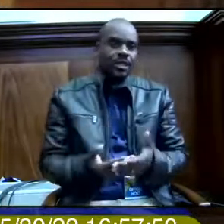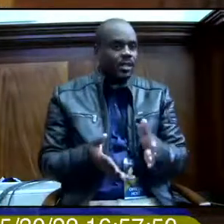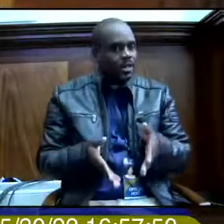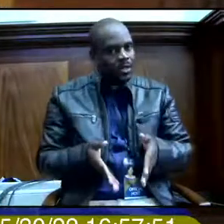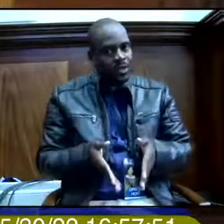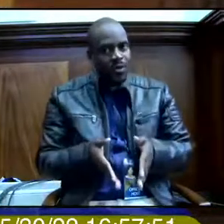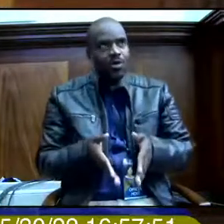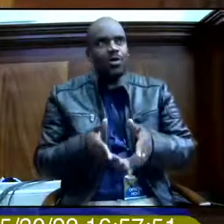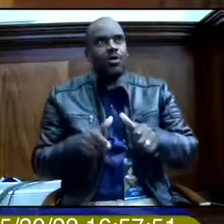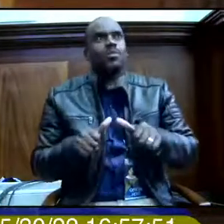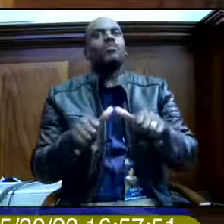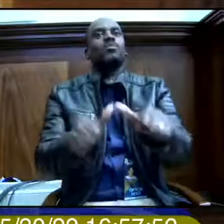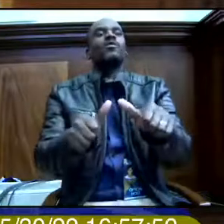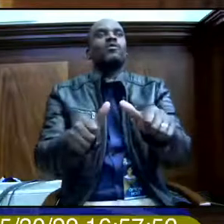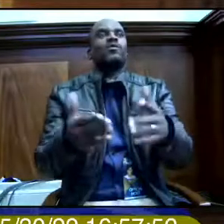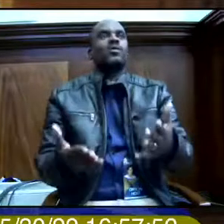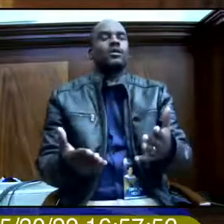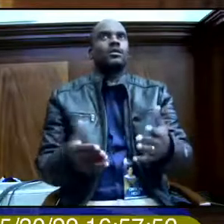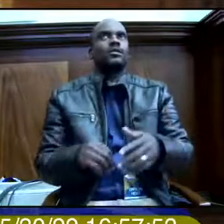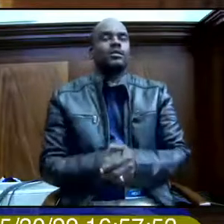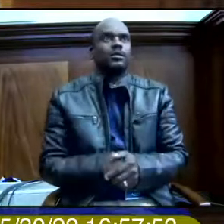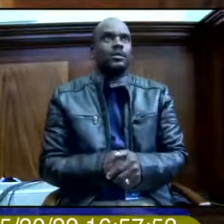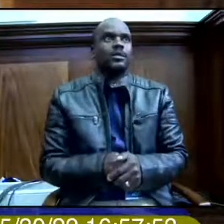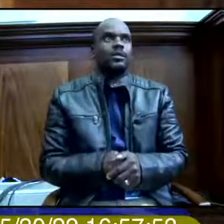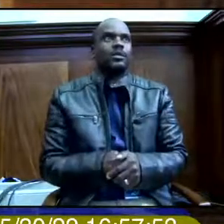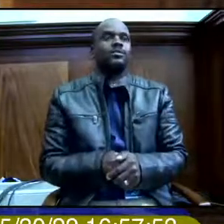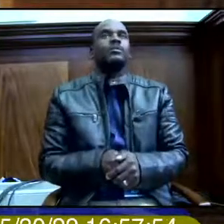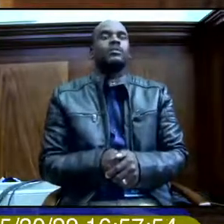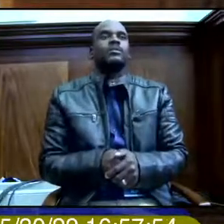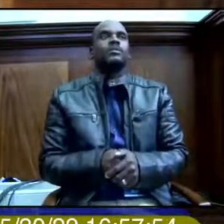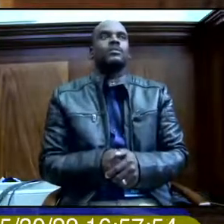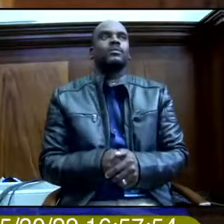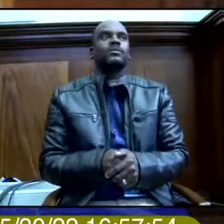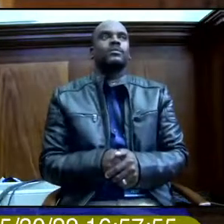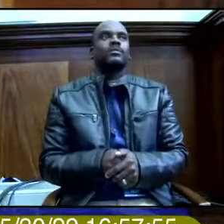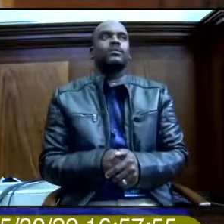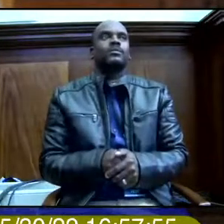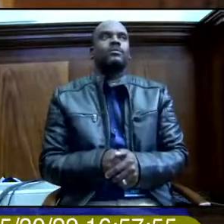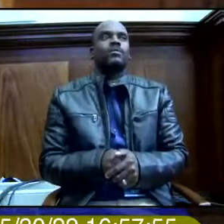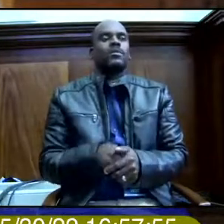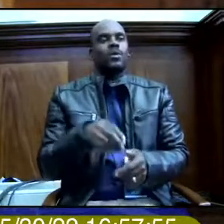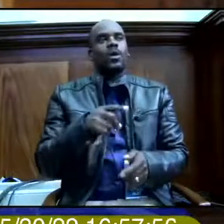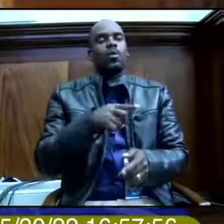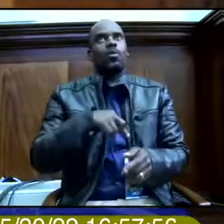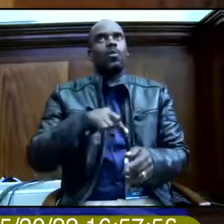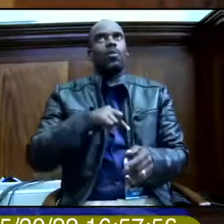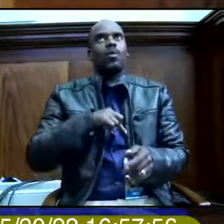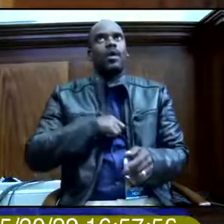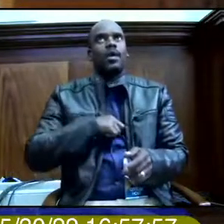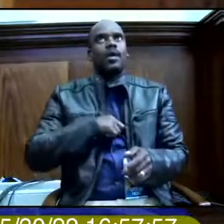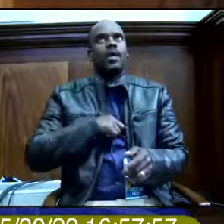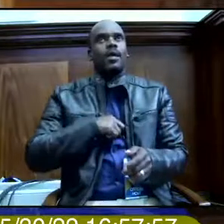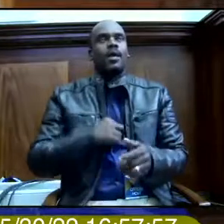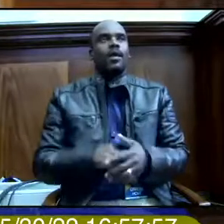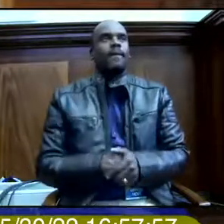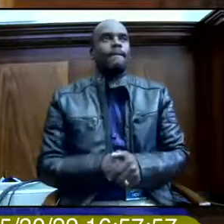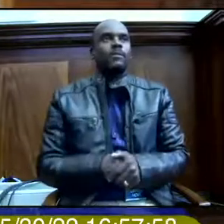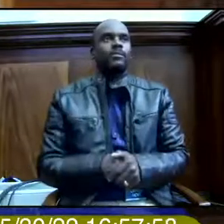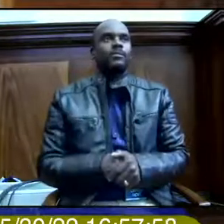all respond as such we we we